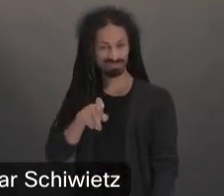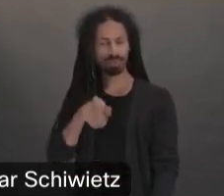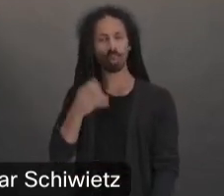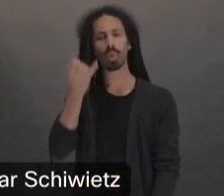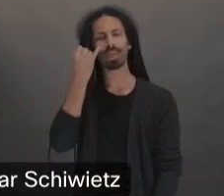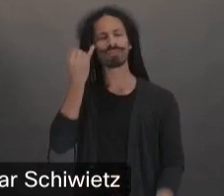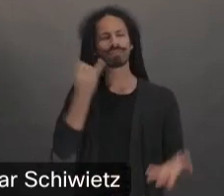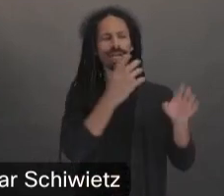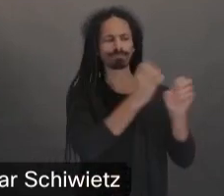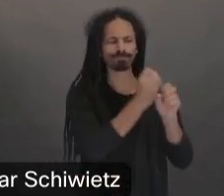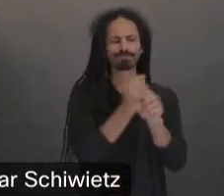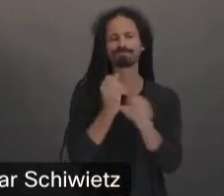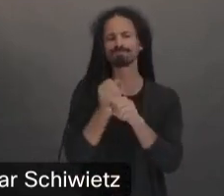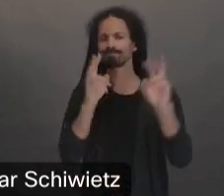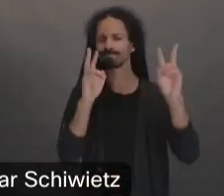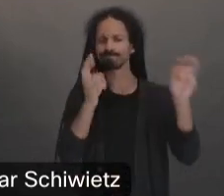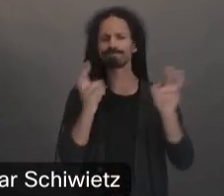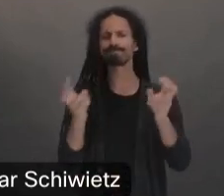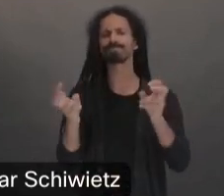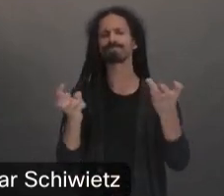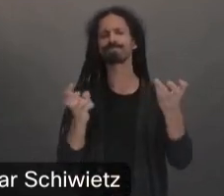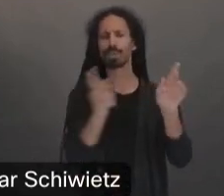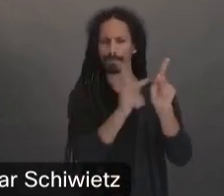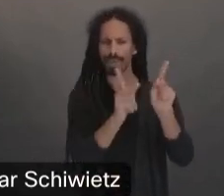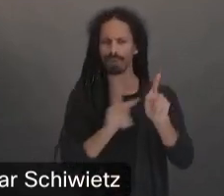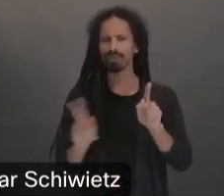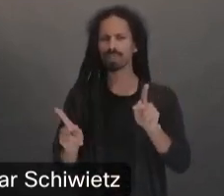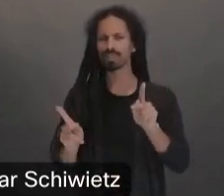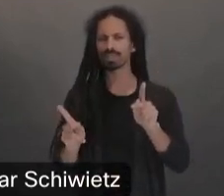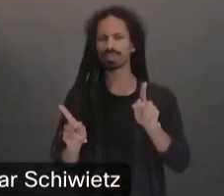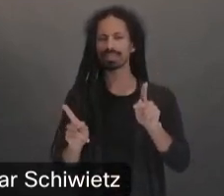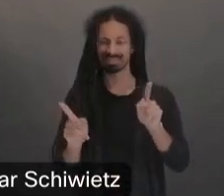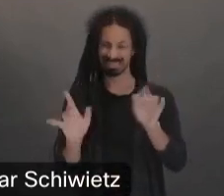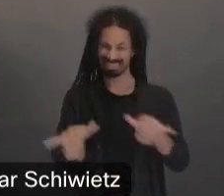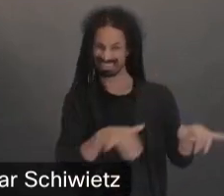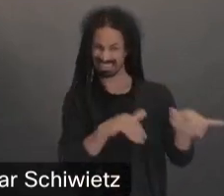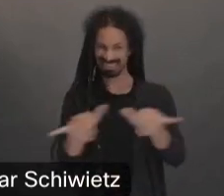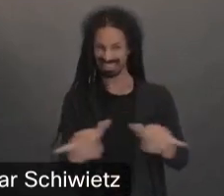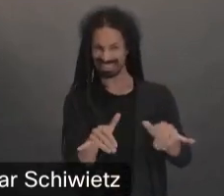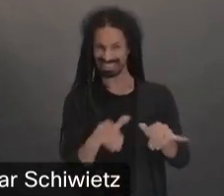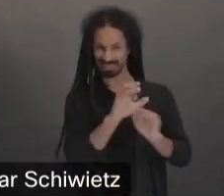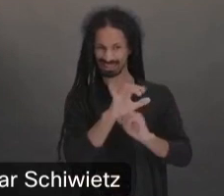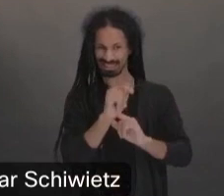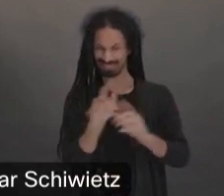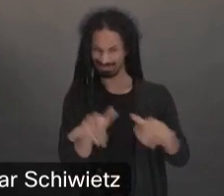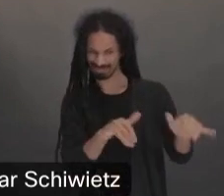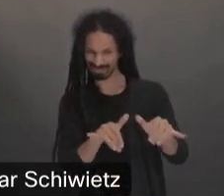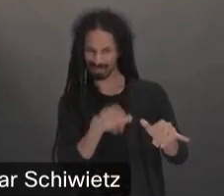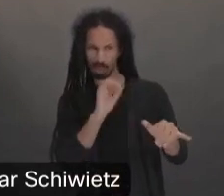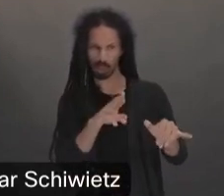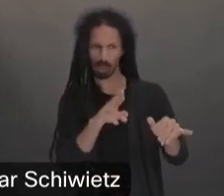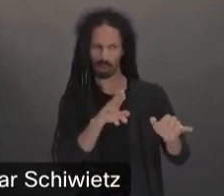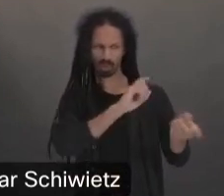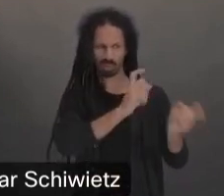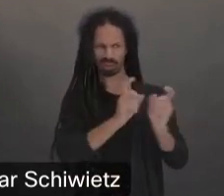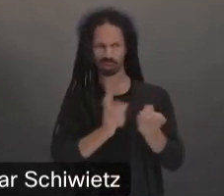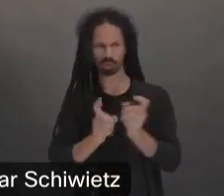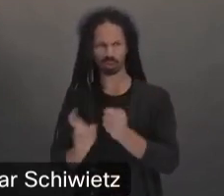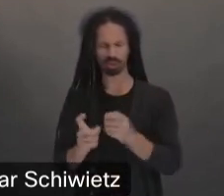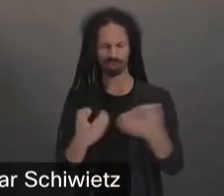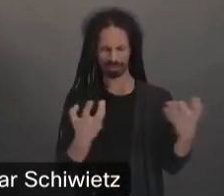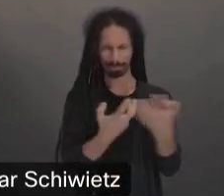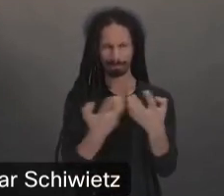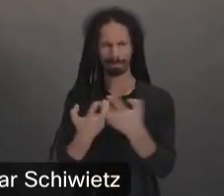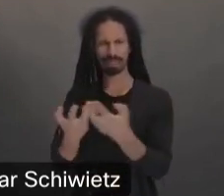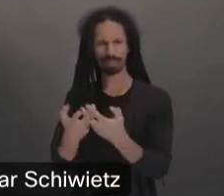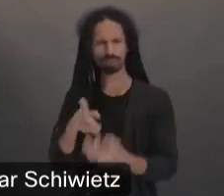summarizing, or quoting, does the in-text citation look the same or does it differ? Well,